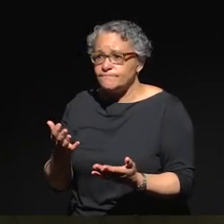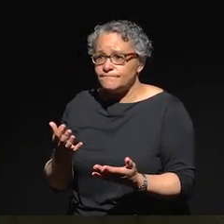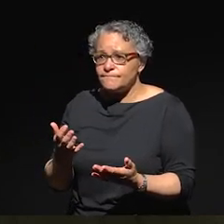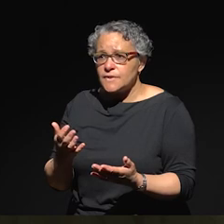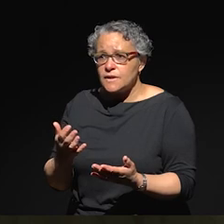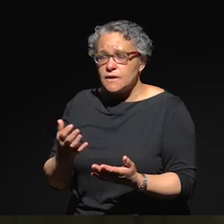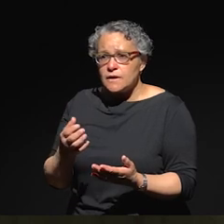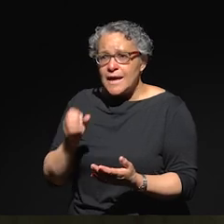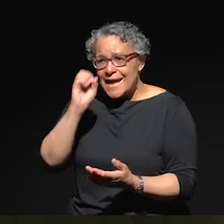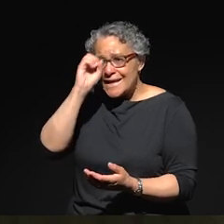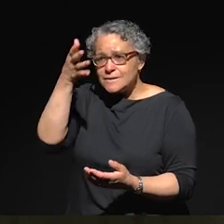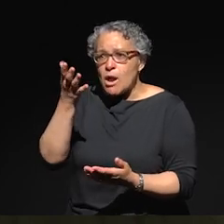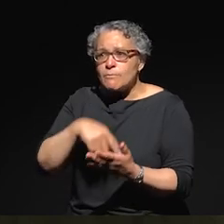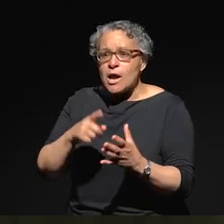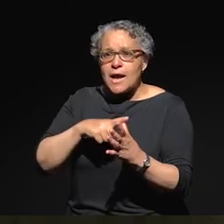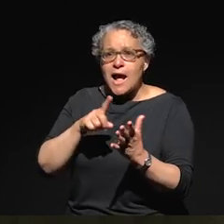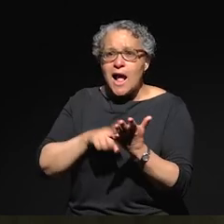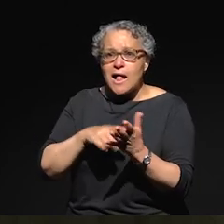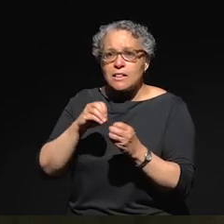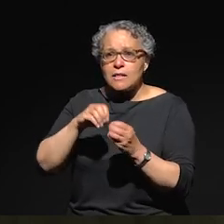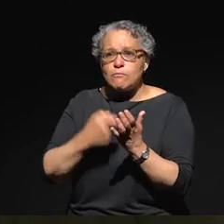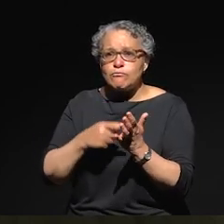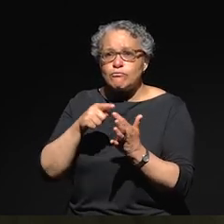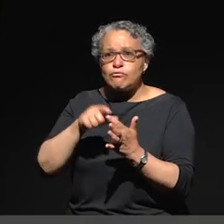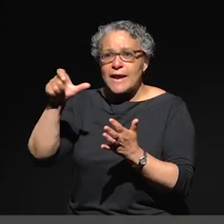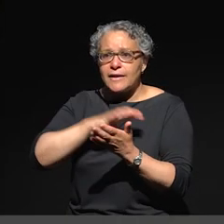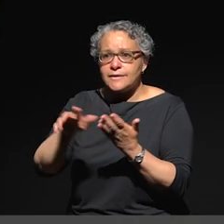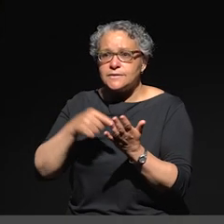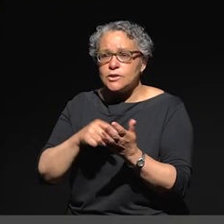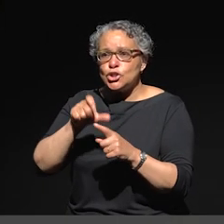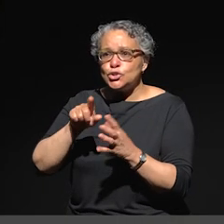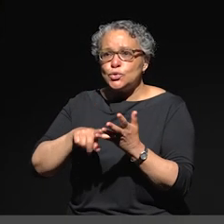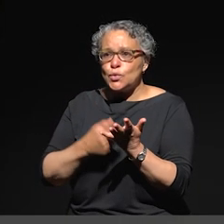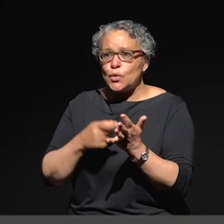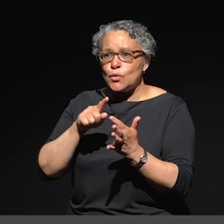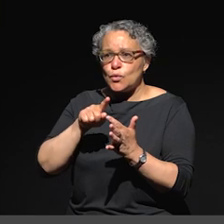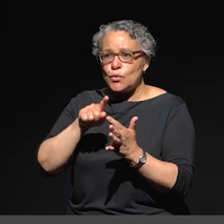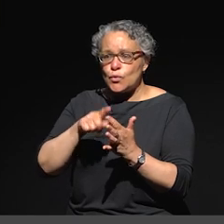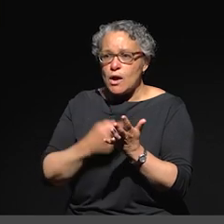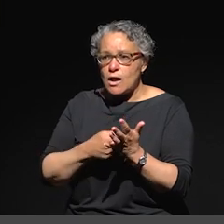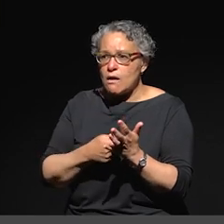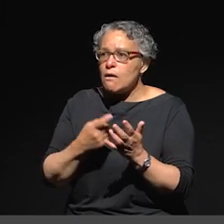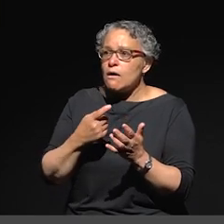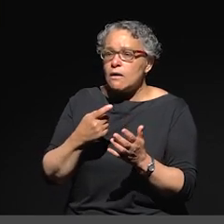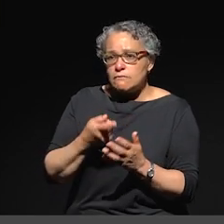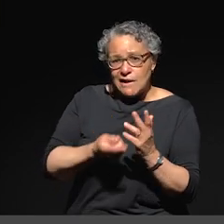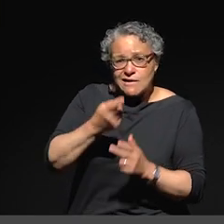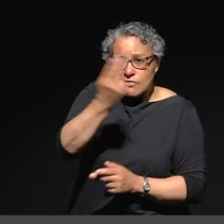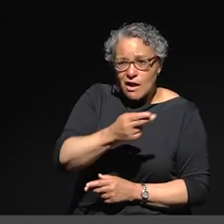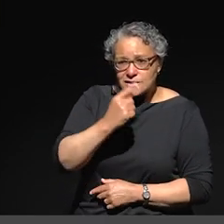inspired by Albrecht Dürer, whom he was very aware of and who was a pioneer in printmaking in terms of printmaking as